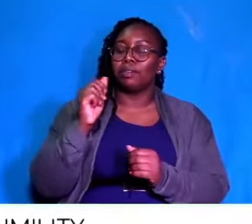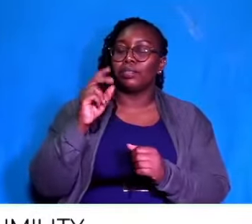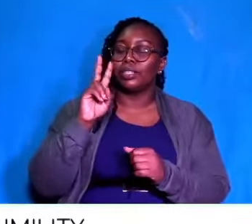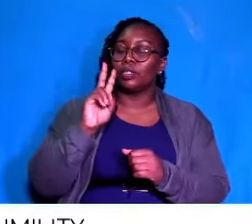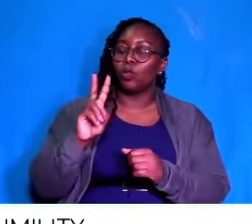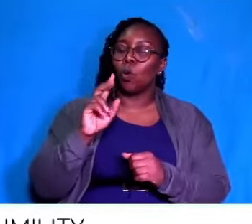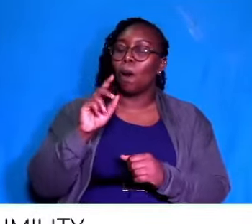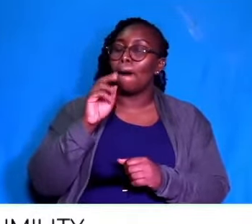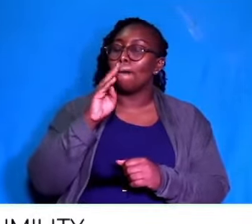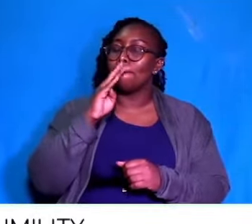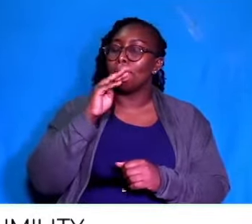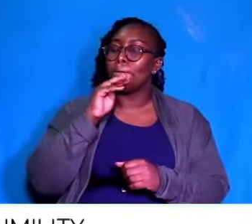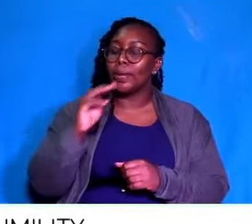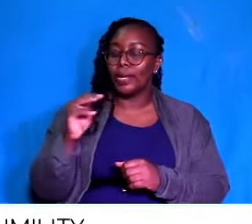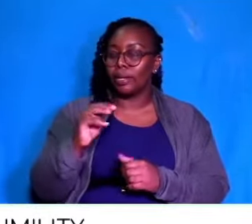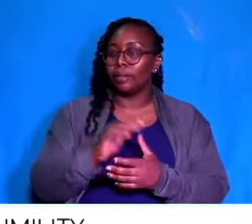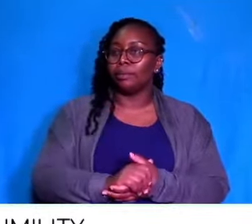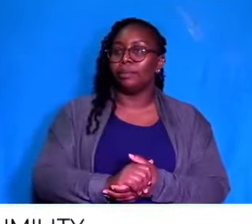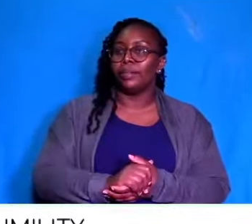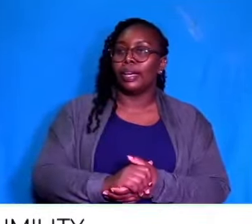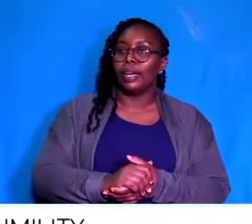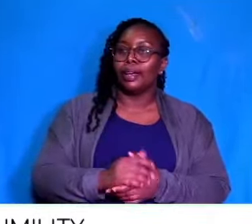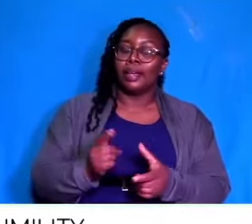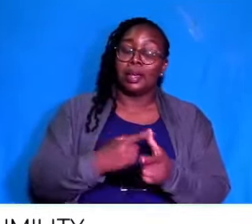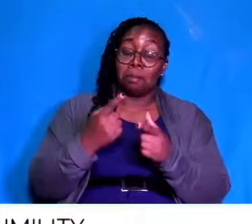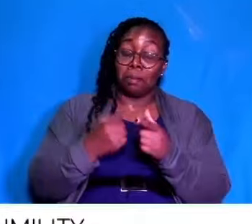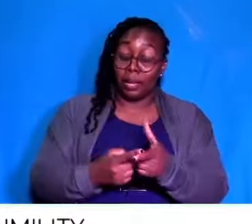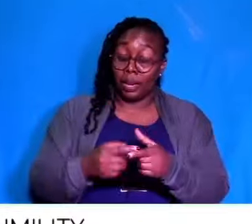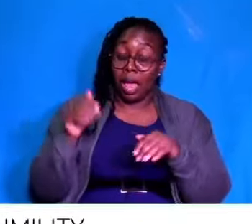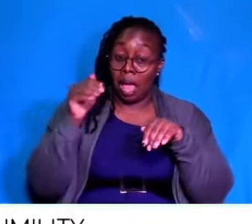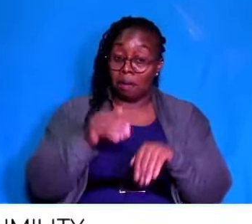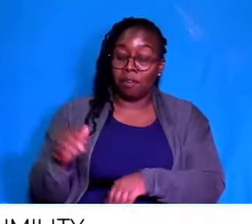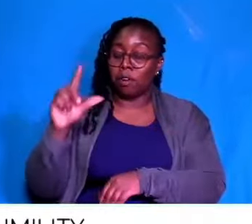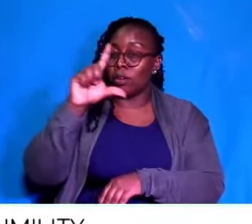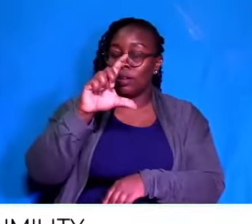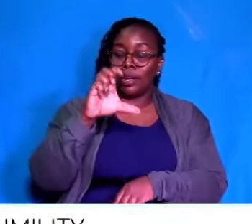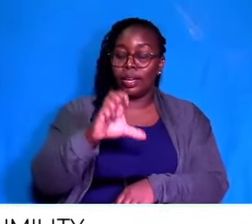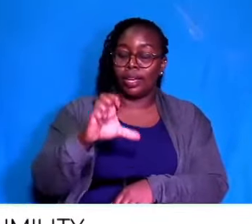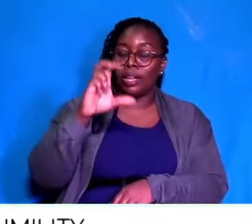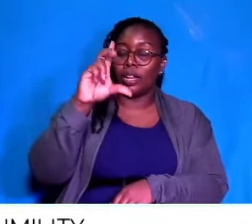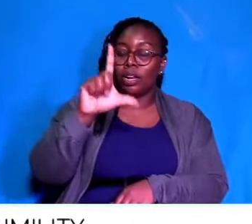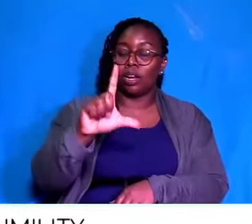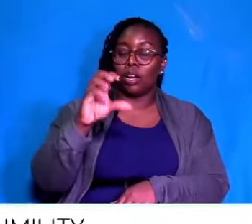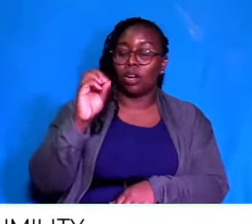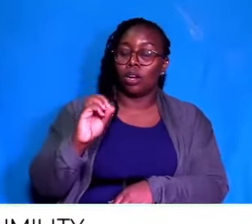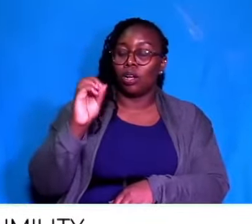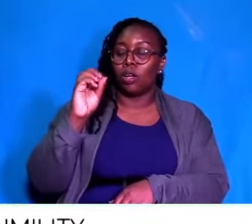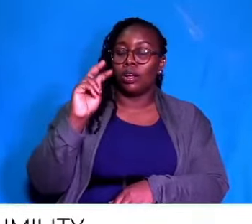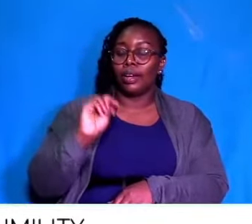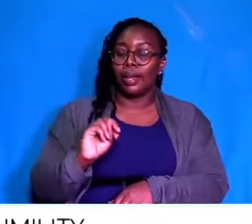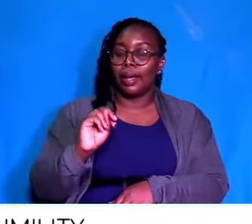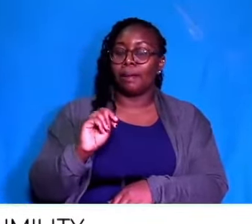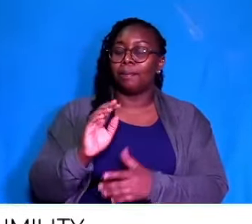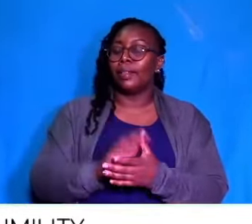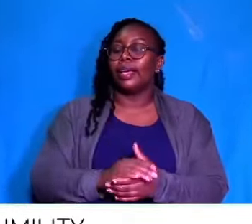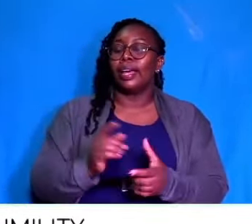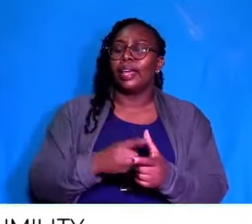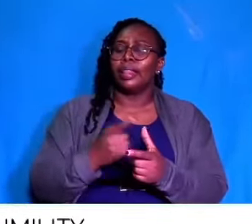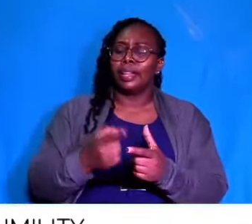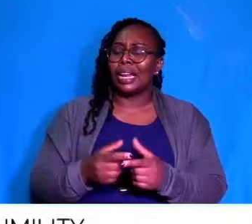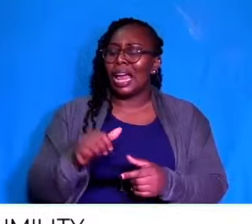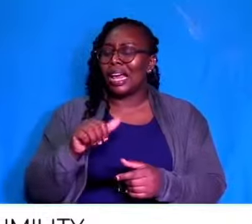Winfrey, Dwayne Johnson, and then I stopped. Then I thought, let me ask, I'm trying to think, what are they looking for? How do they define these important